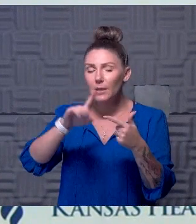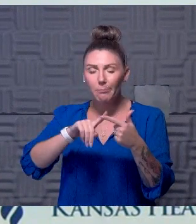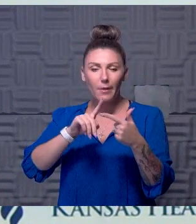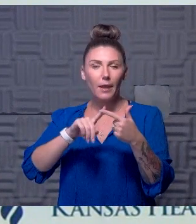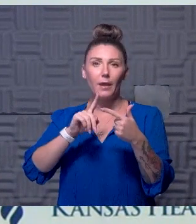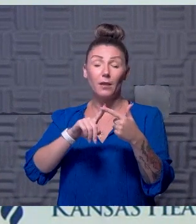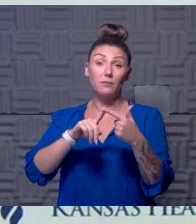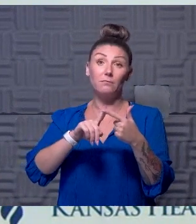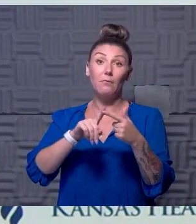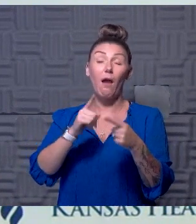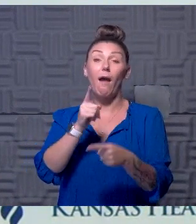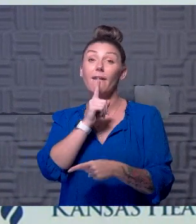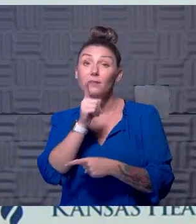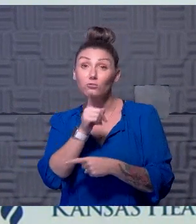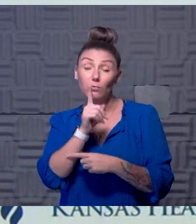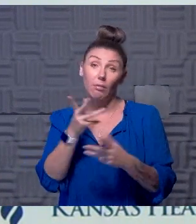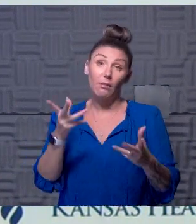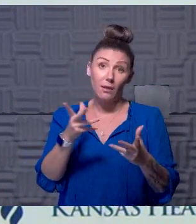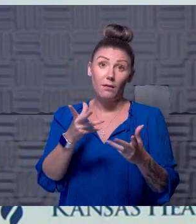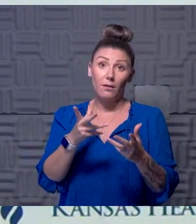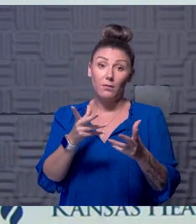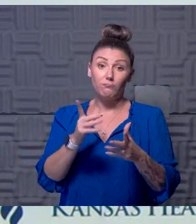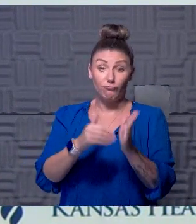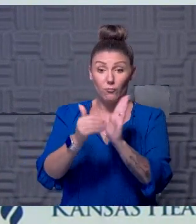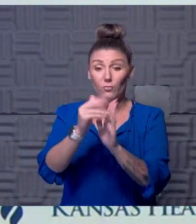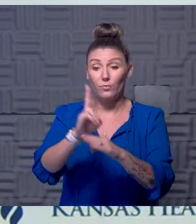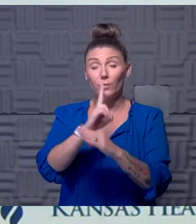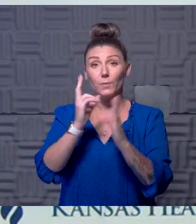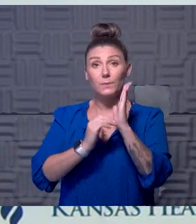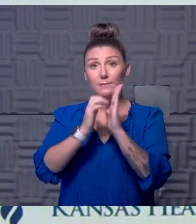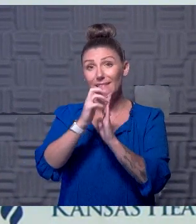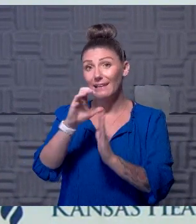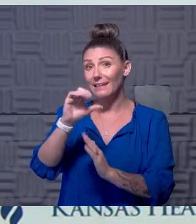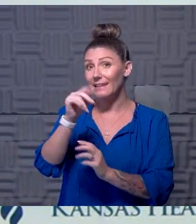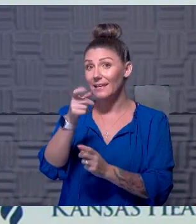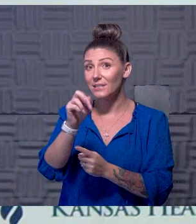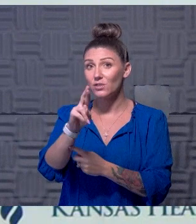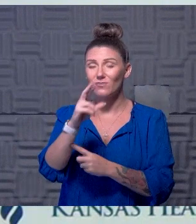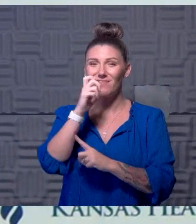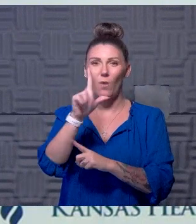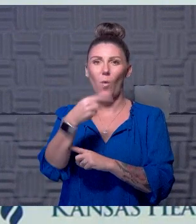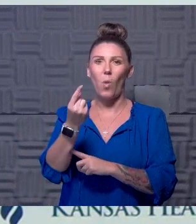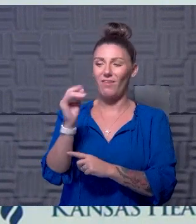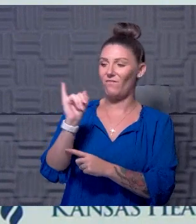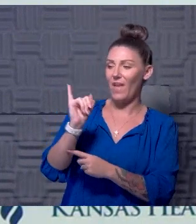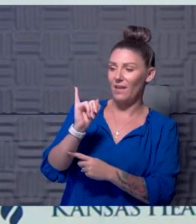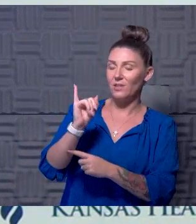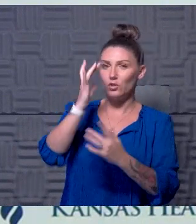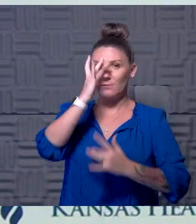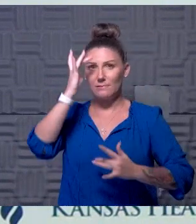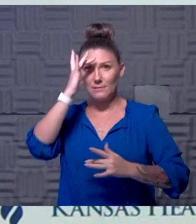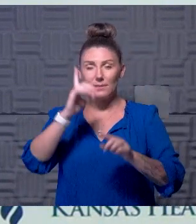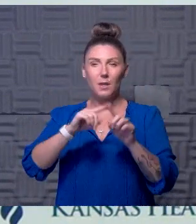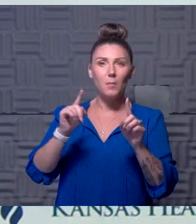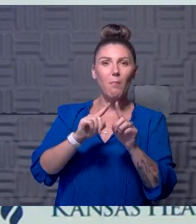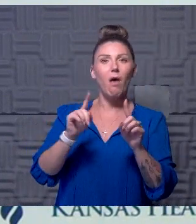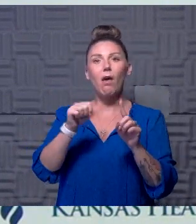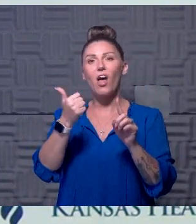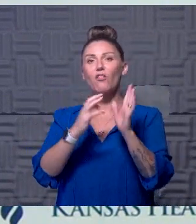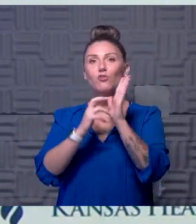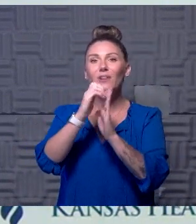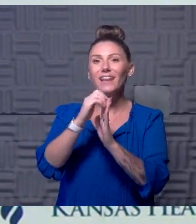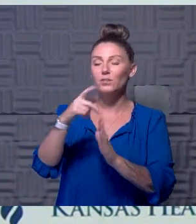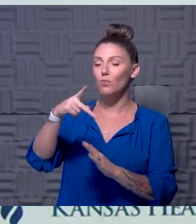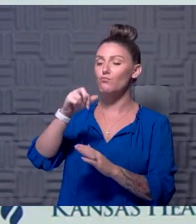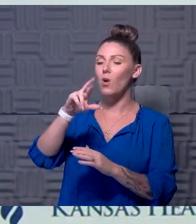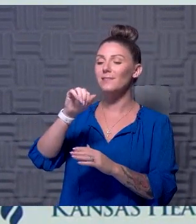of cancer because these type of vaccines have been used not just for infectious diseases, but for treatment of prostate cancer and other things like